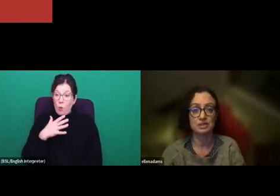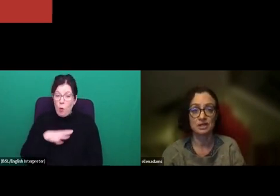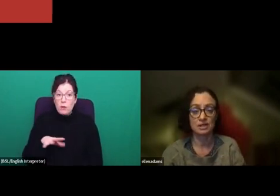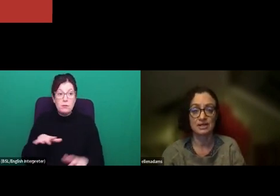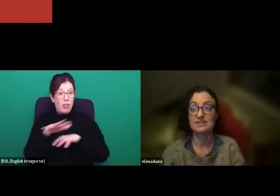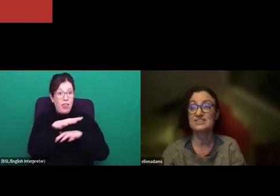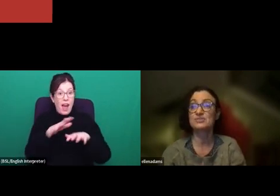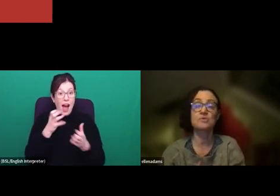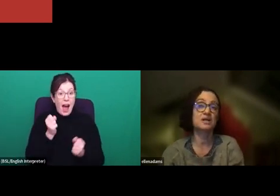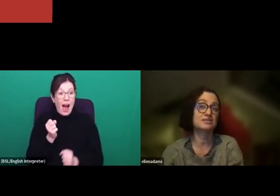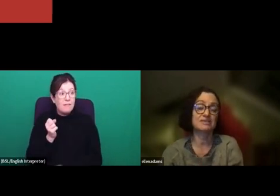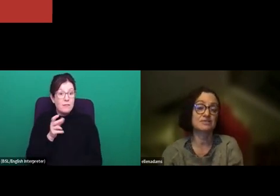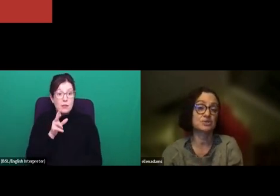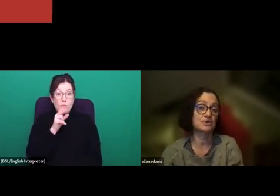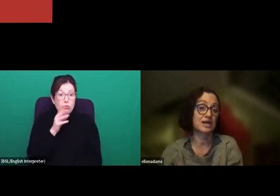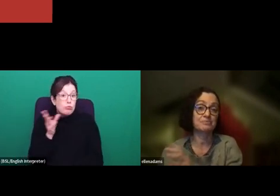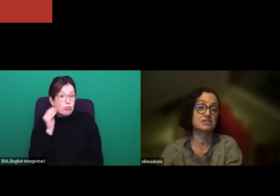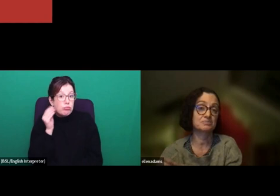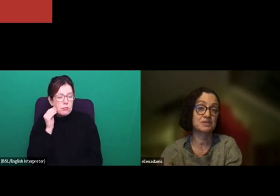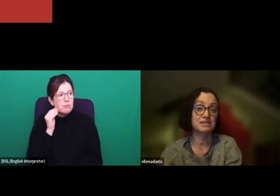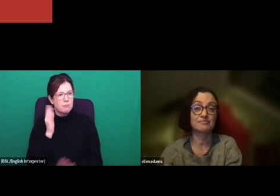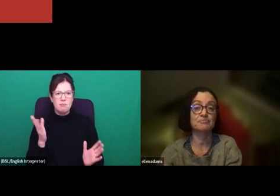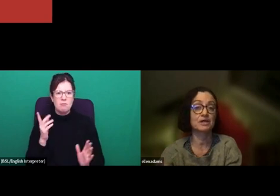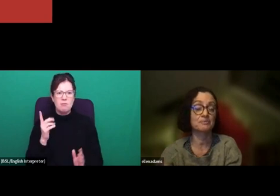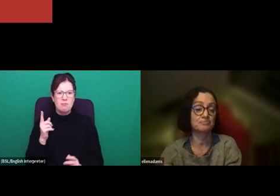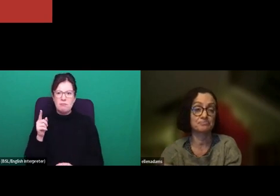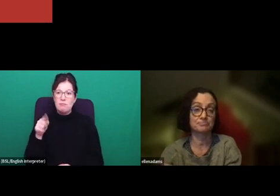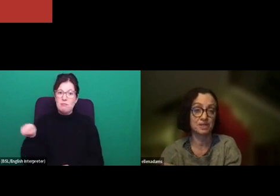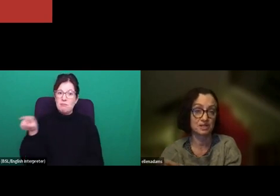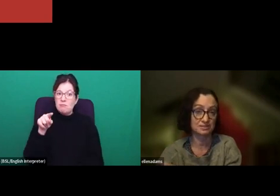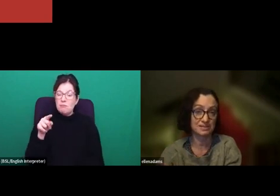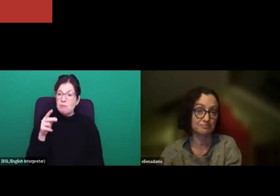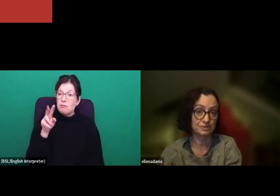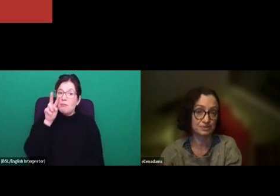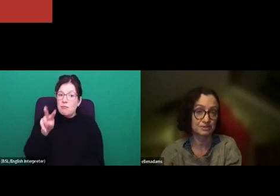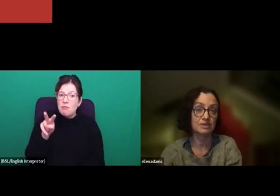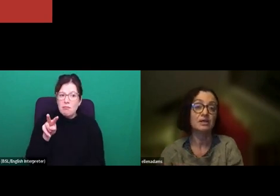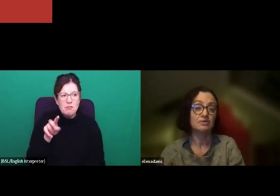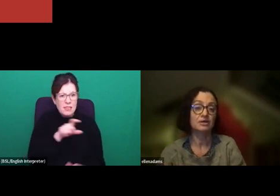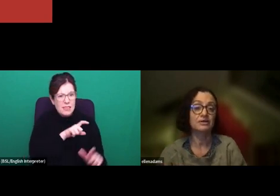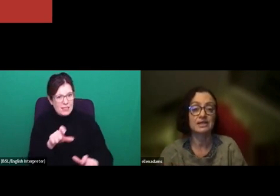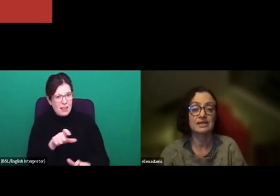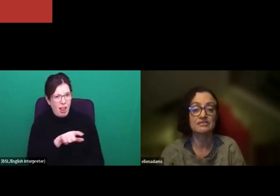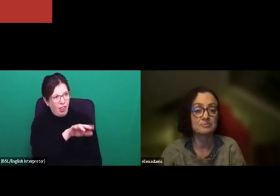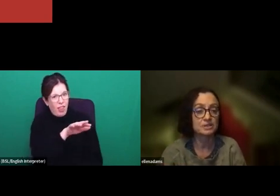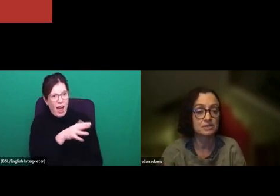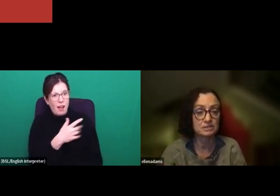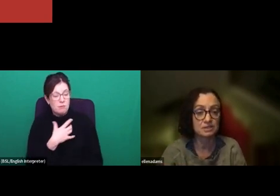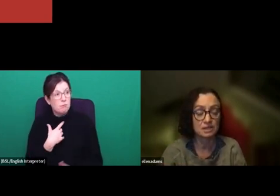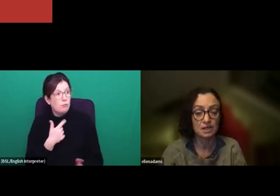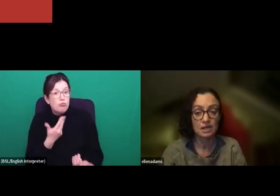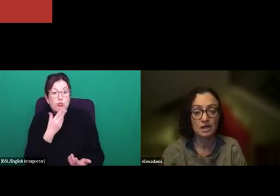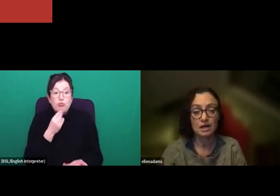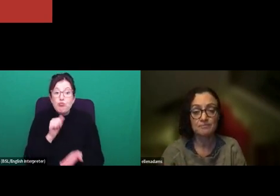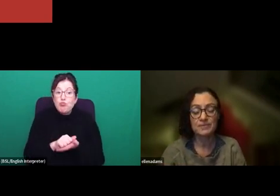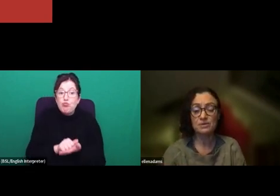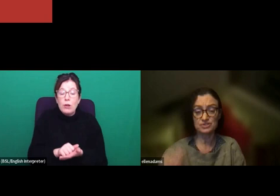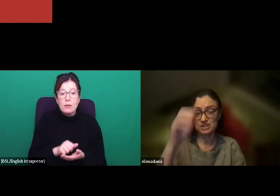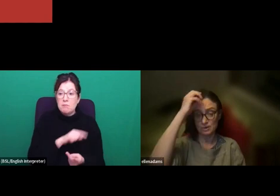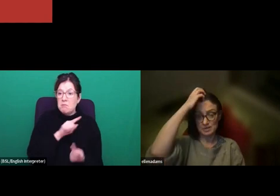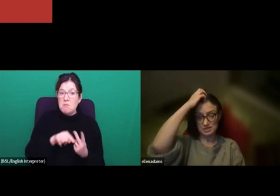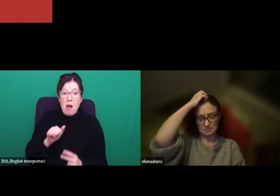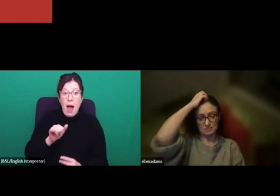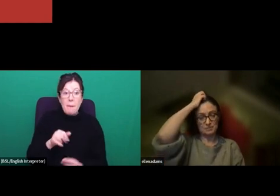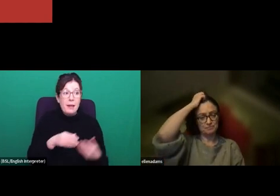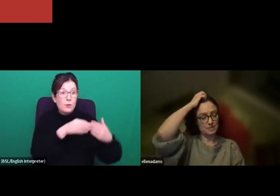description here. It's normalized to have a tour that happens to be given by a deaf person rather than a hearing person. And